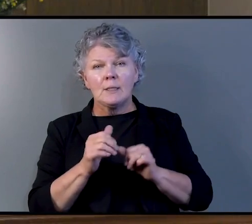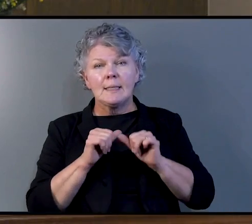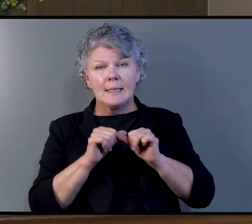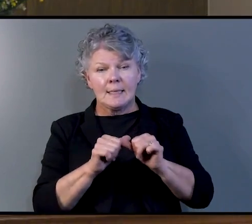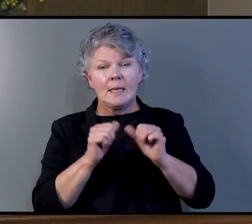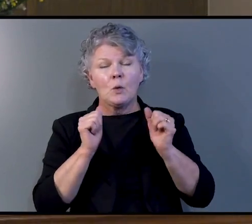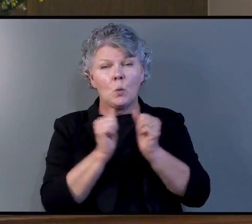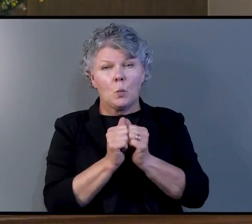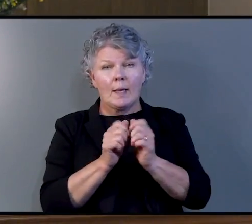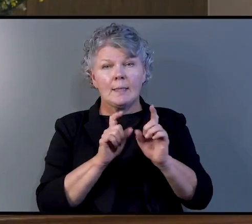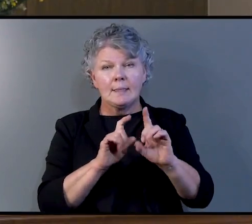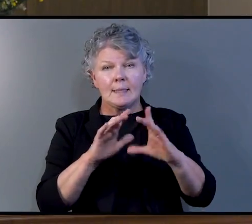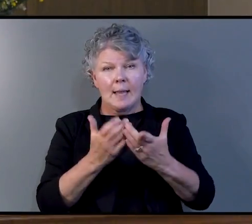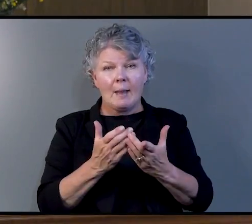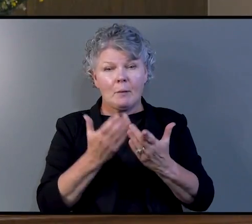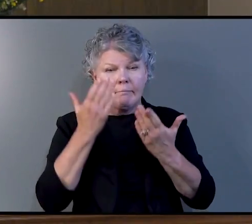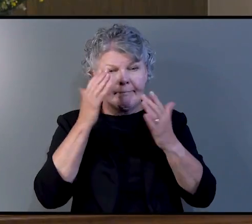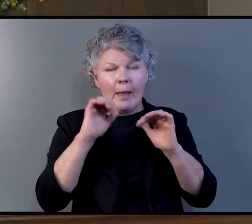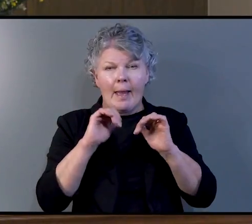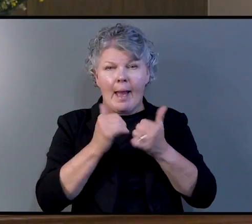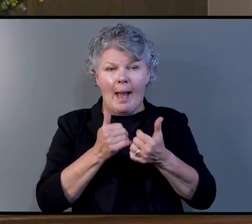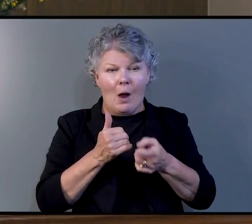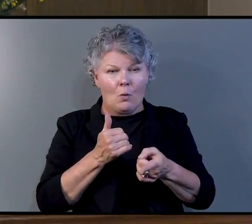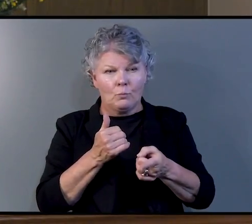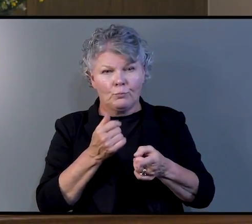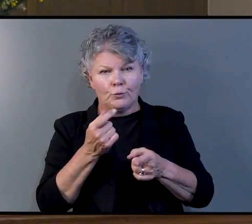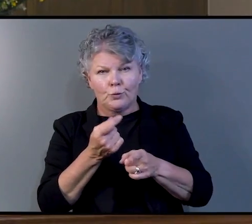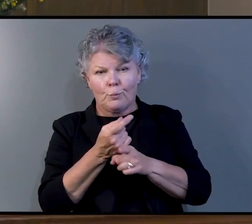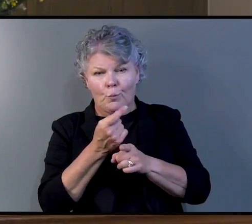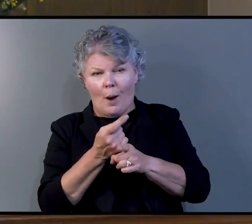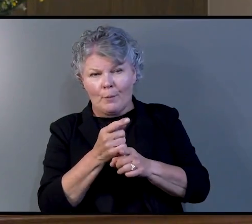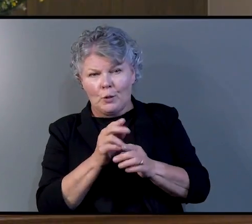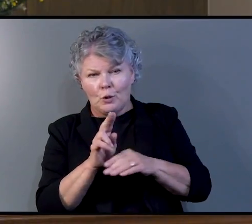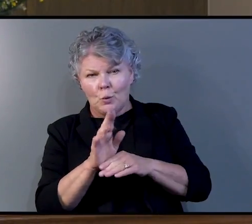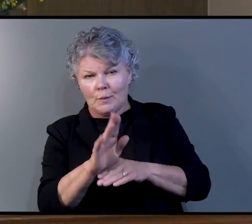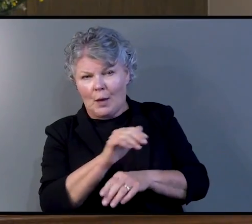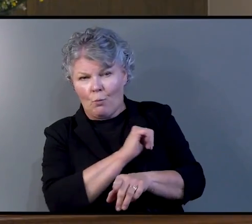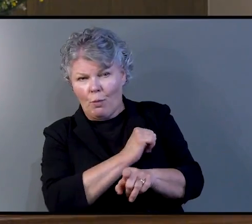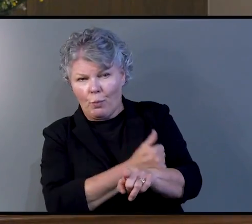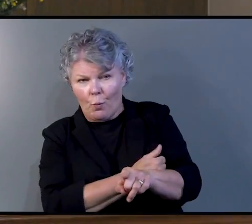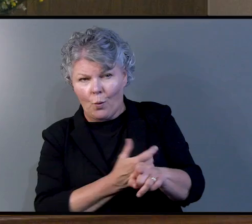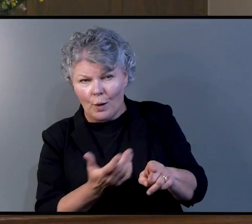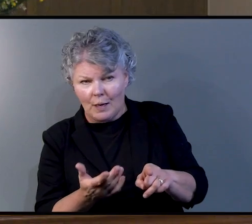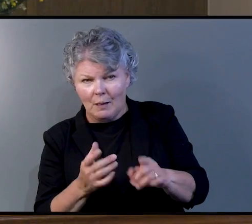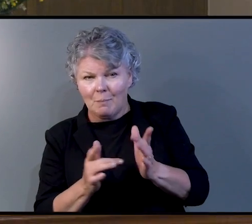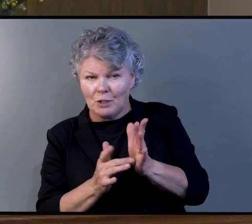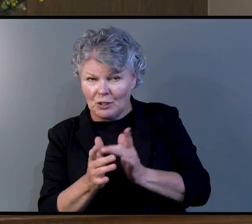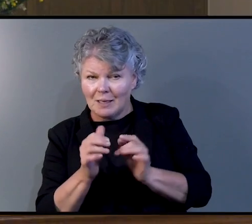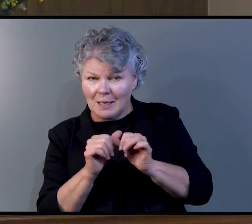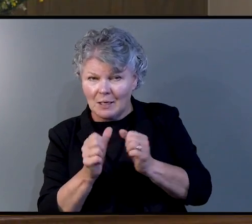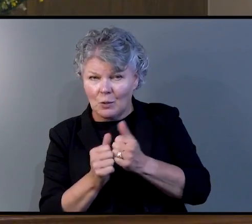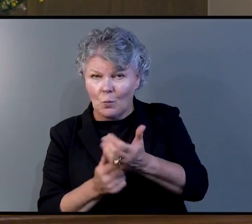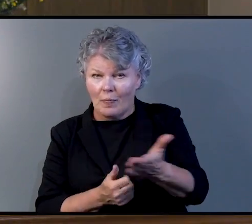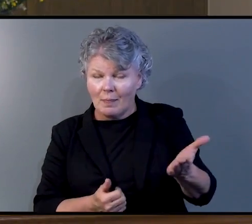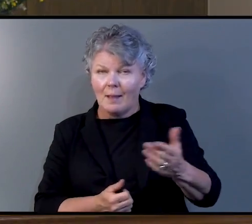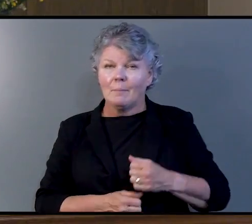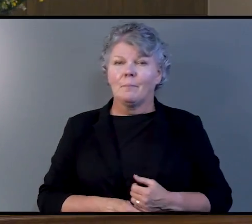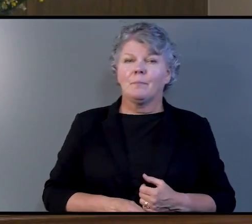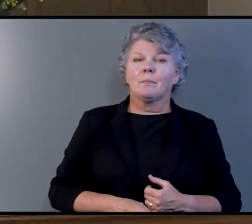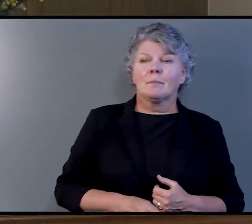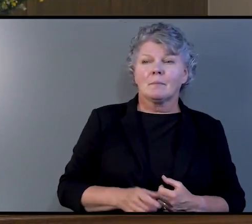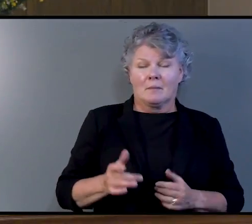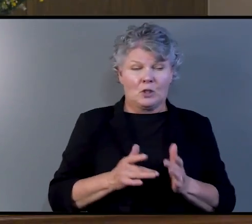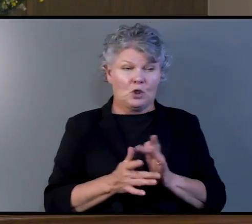with his disciples, not knowing how to properly use the authority they have been given. This is clear when Jesus says,